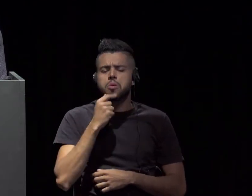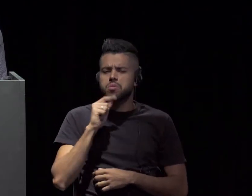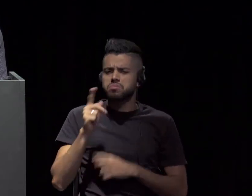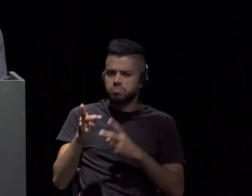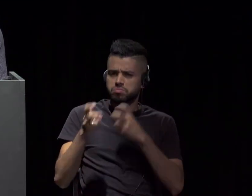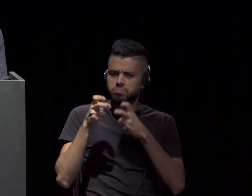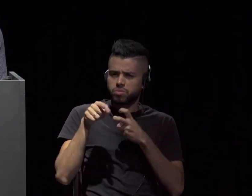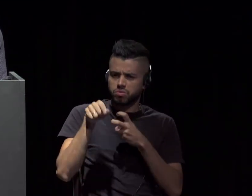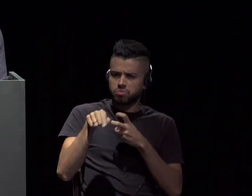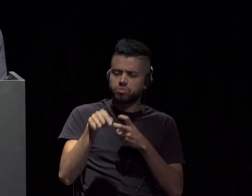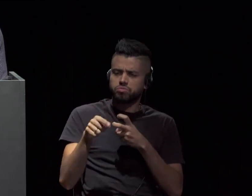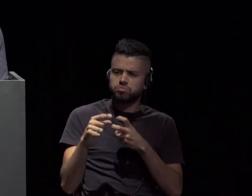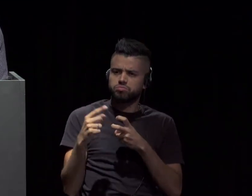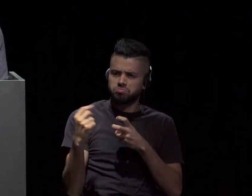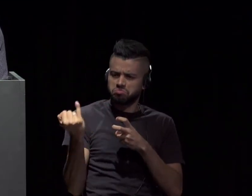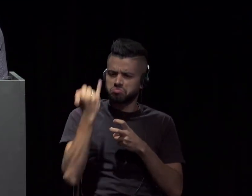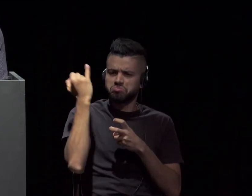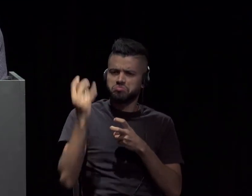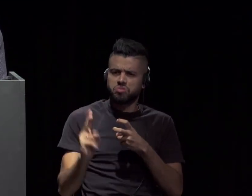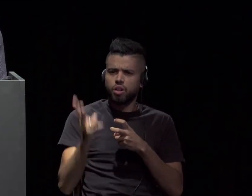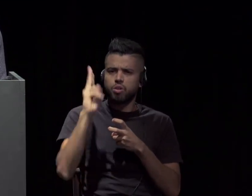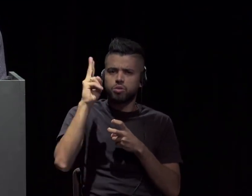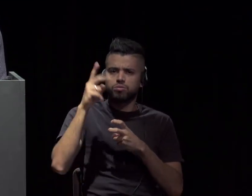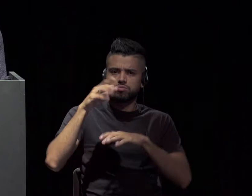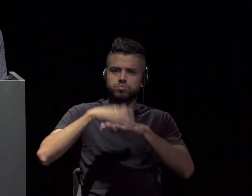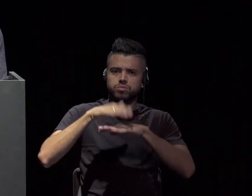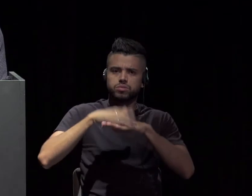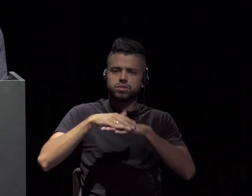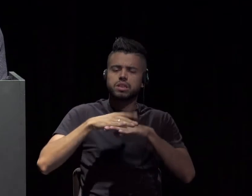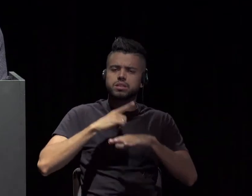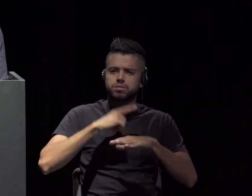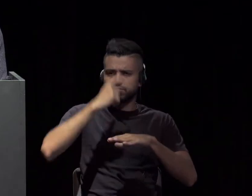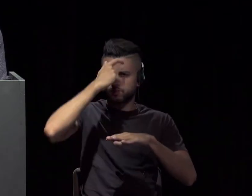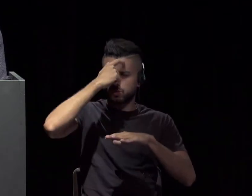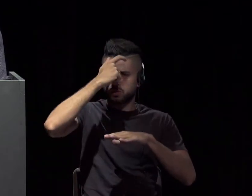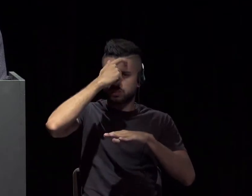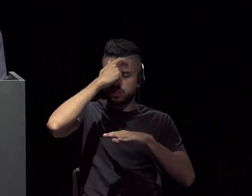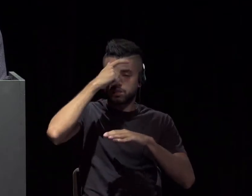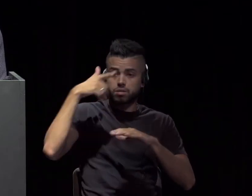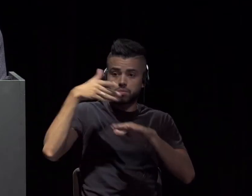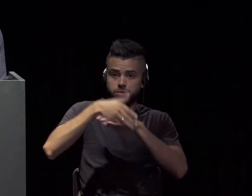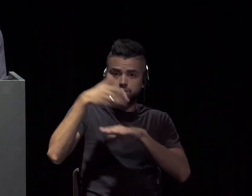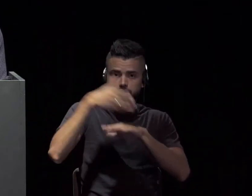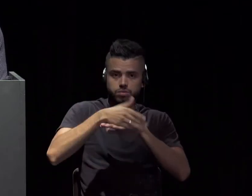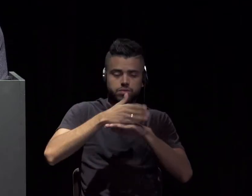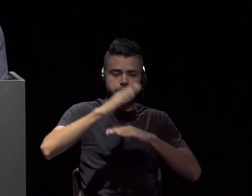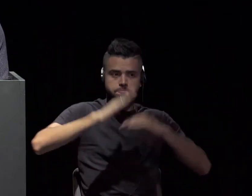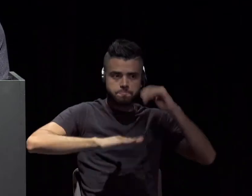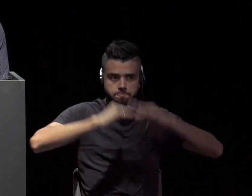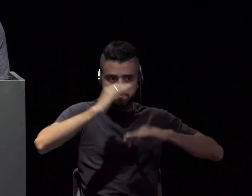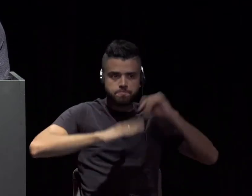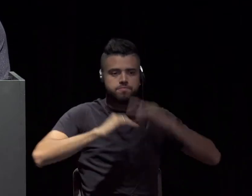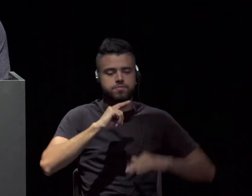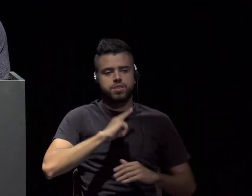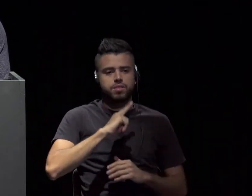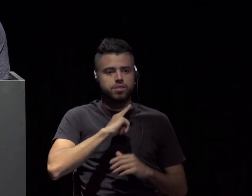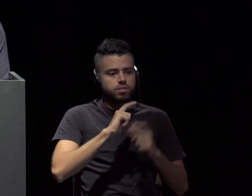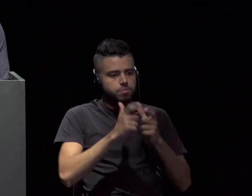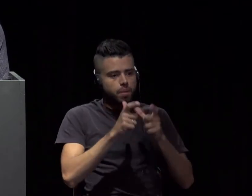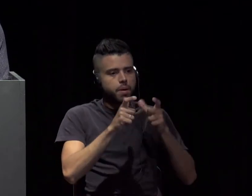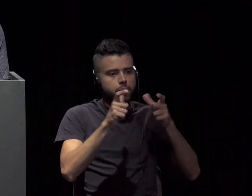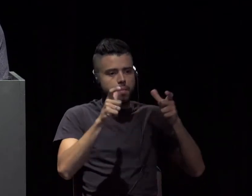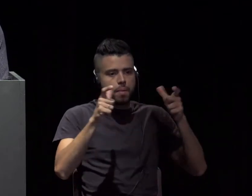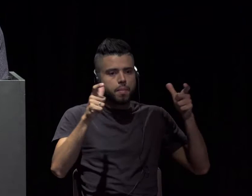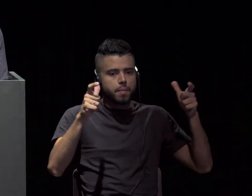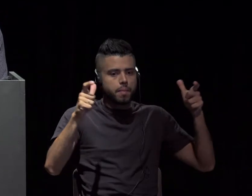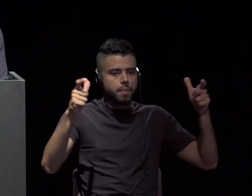aware of his participation in a much wider field of practice that stretched across the continent, that is, artists